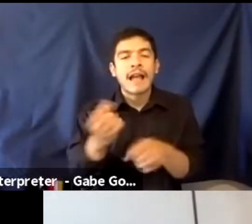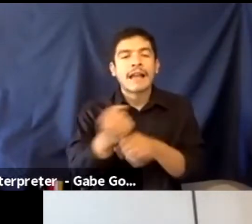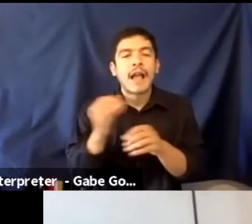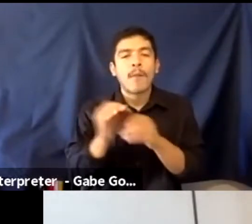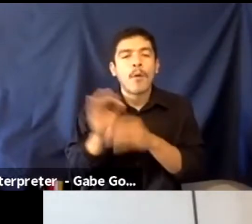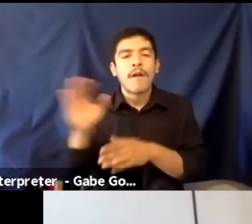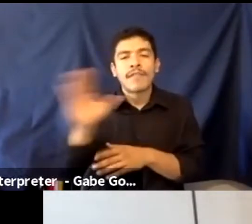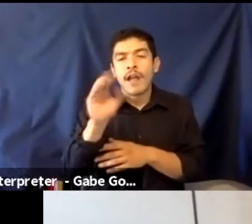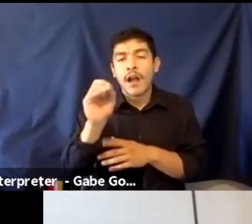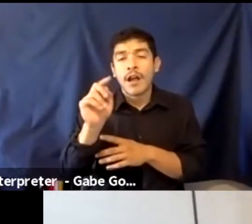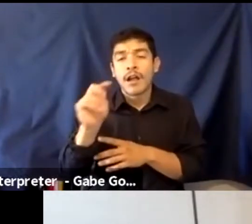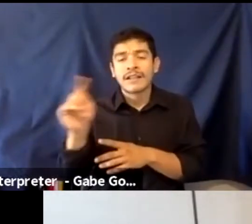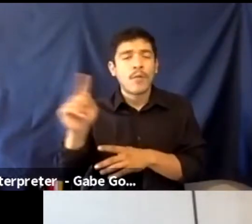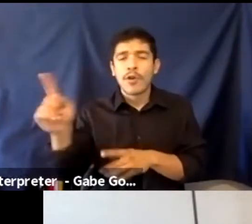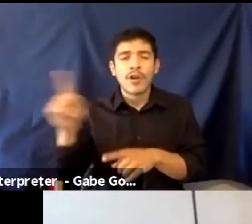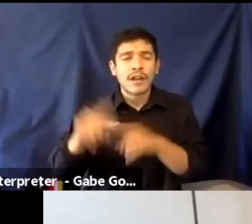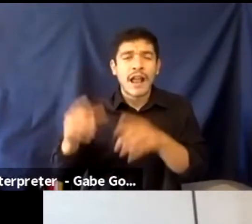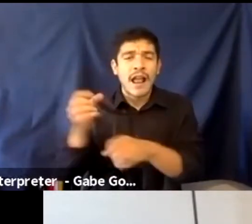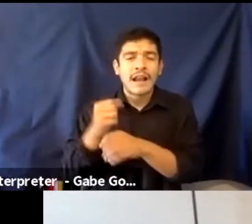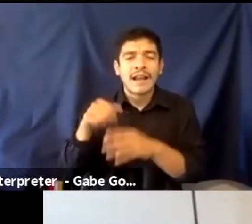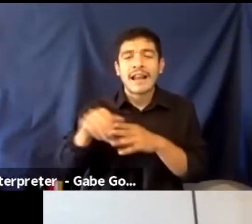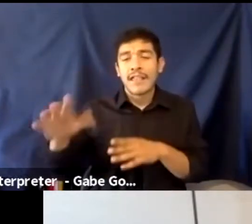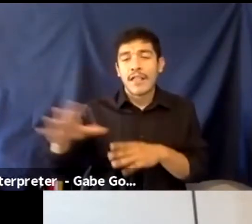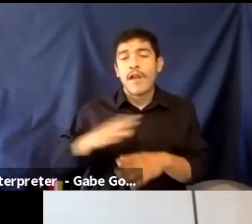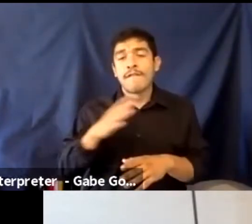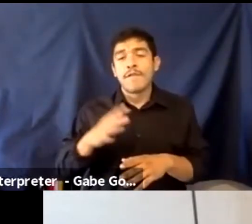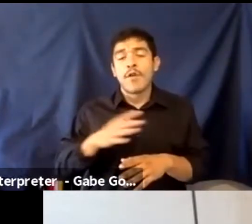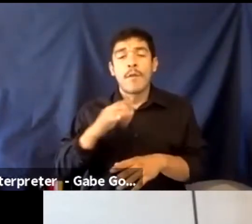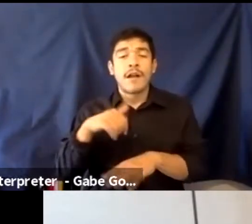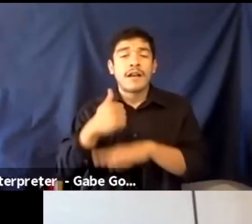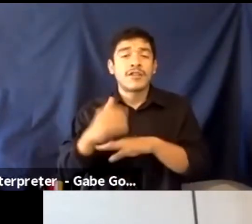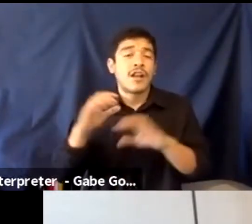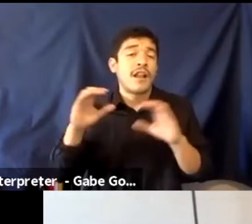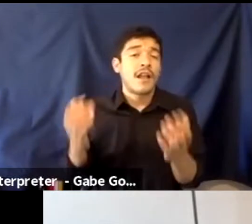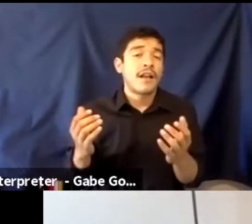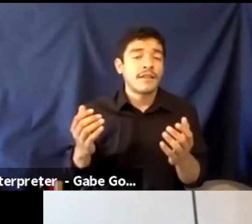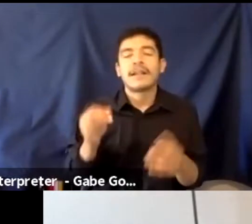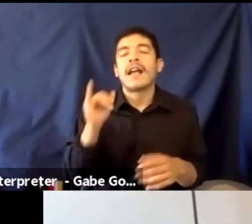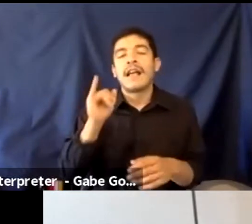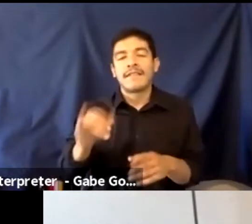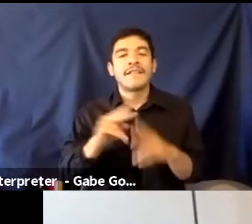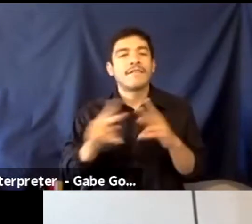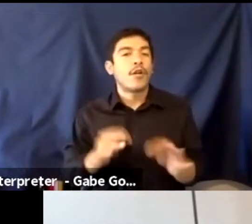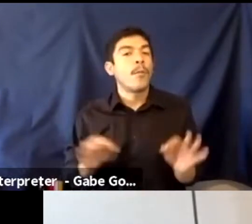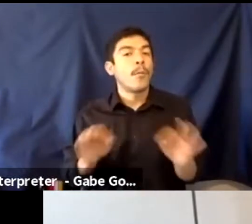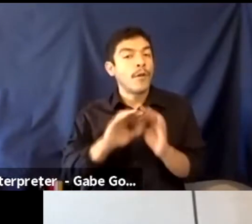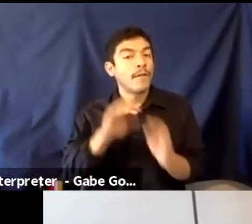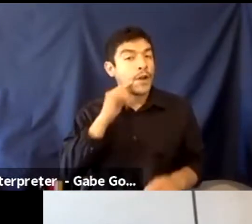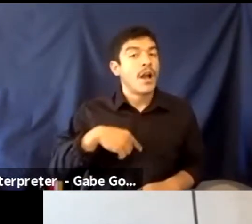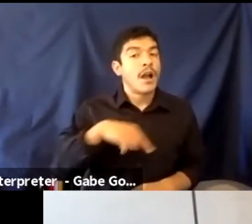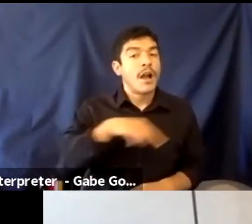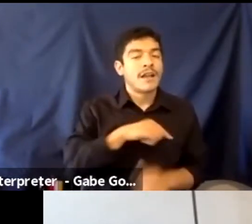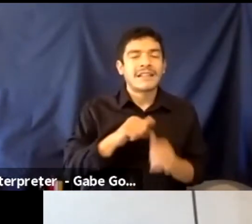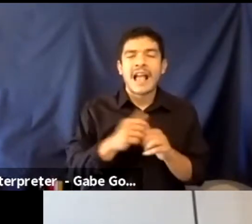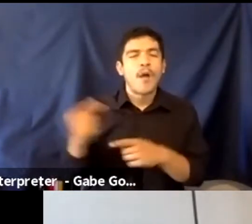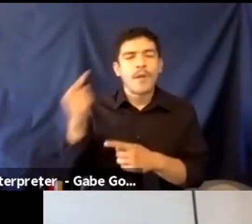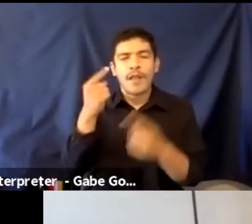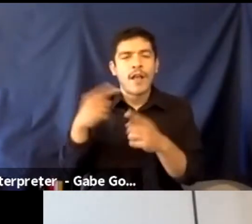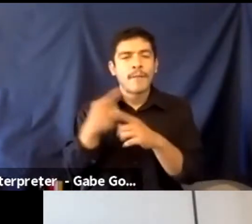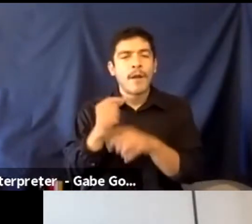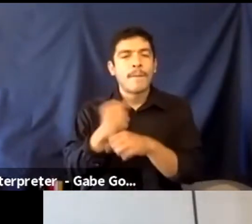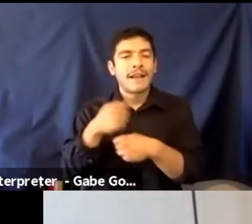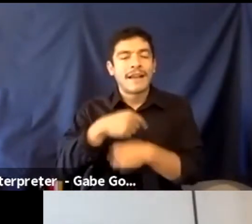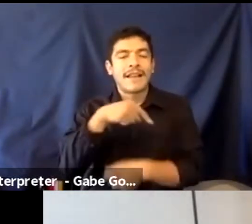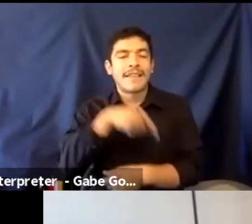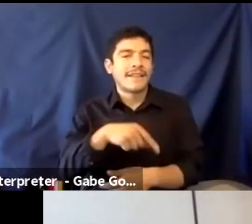might not necessarily be getting it in a formal education setting, was incredibly important for us in terms of how we thought about making this content.